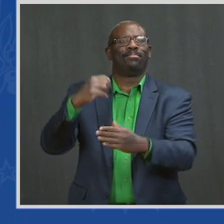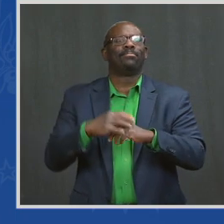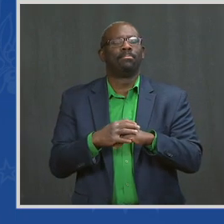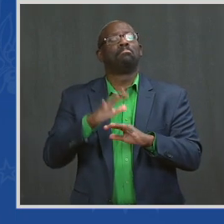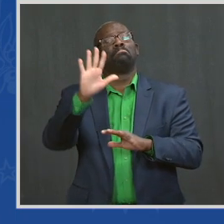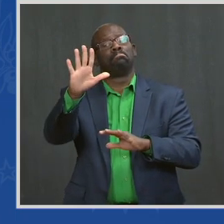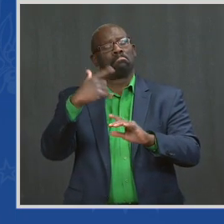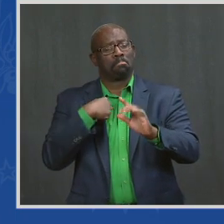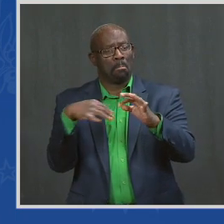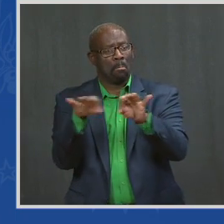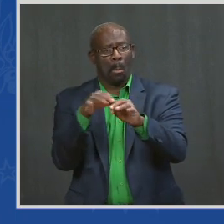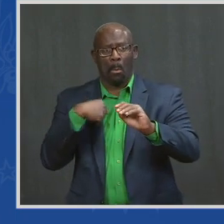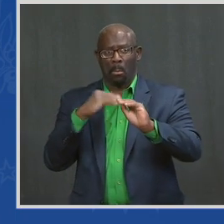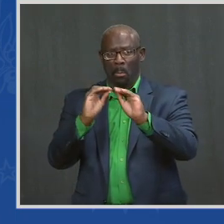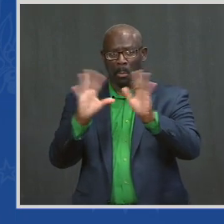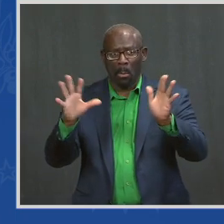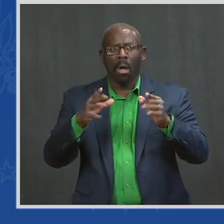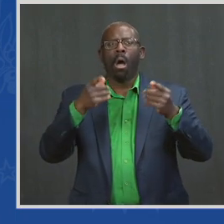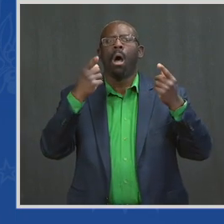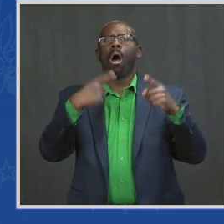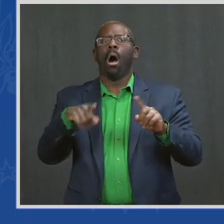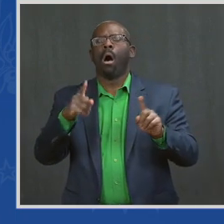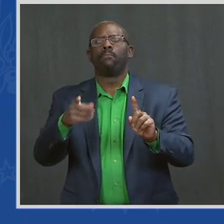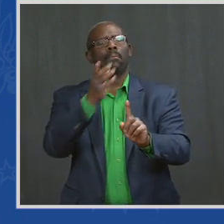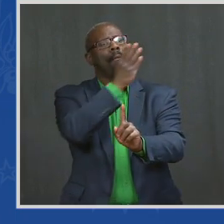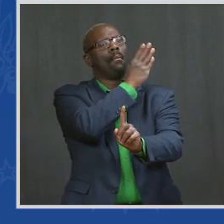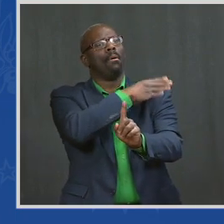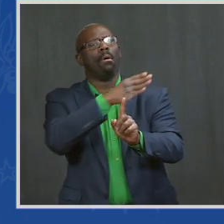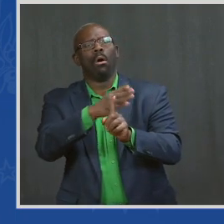what happened on June 19th,